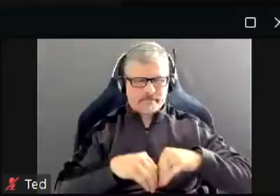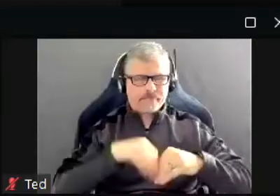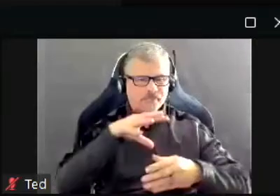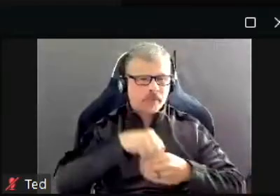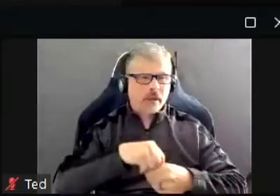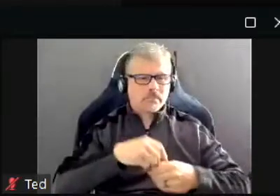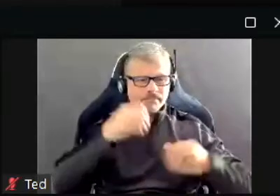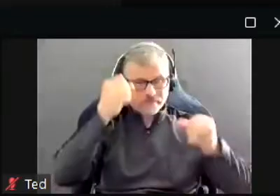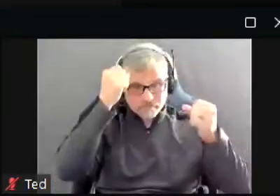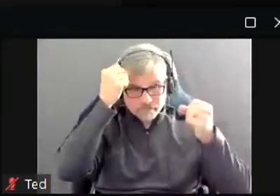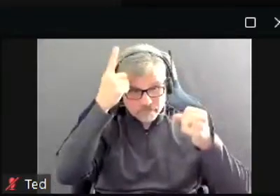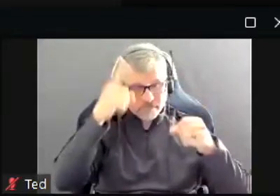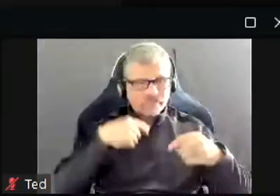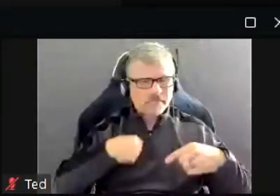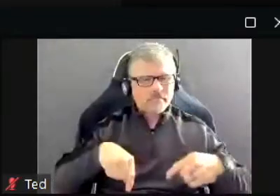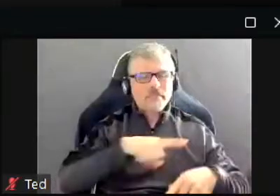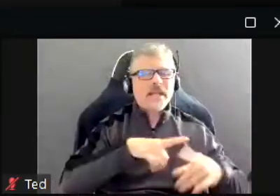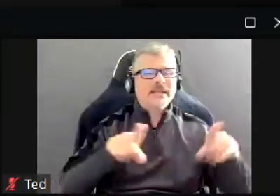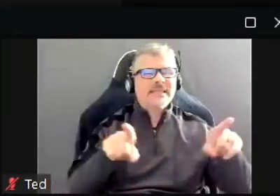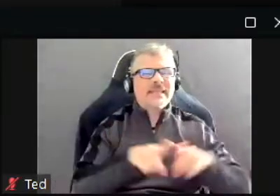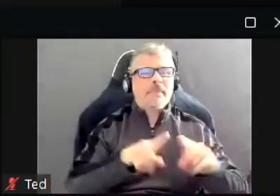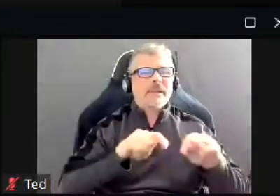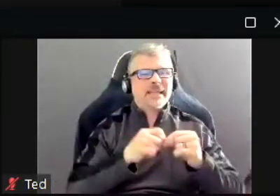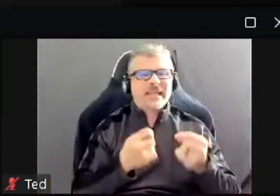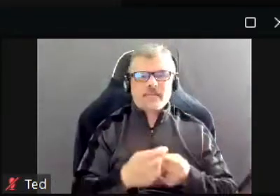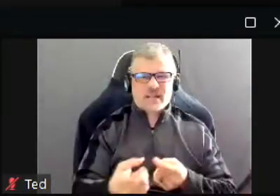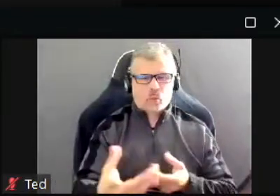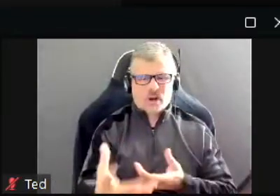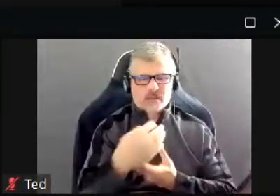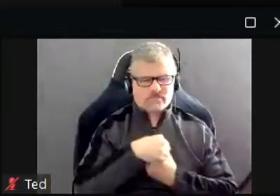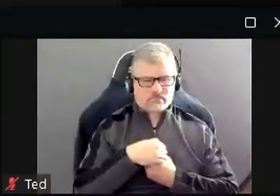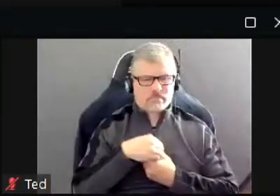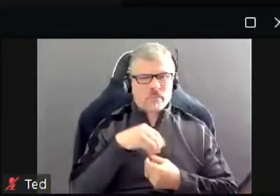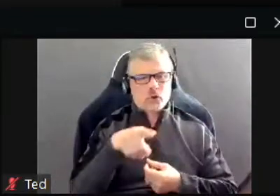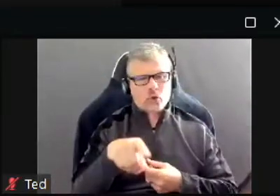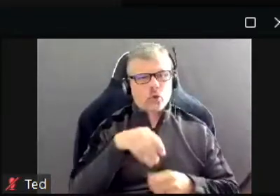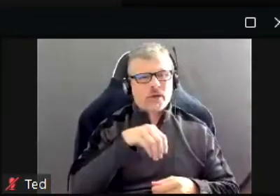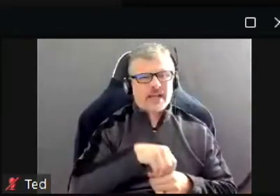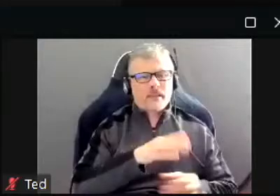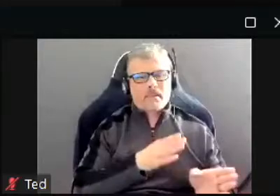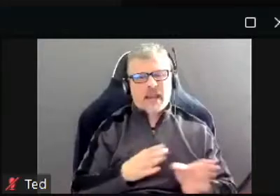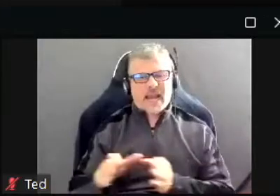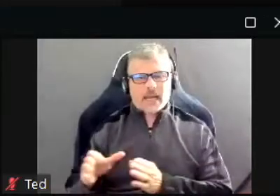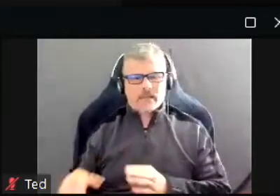same team and we're including you in this plan.